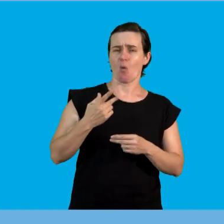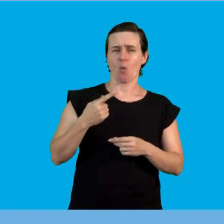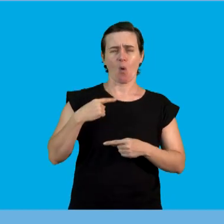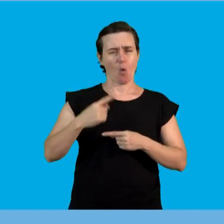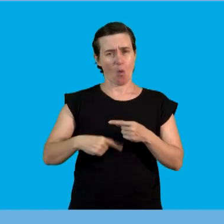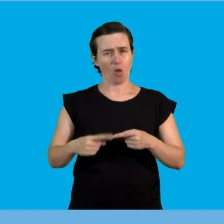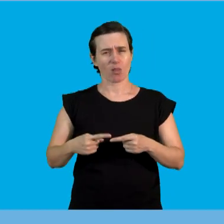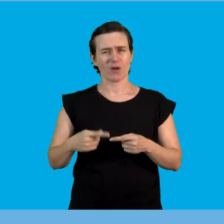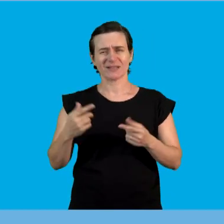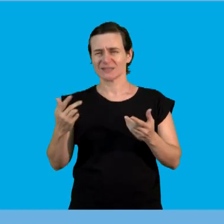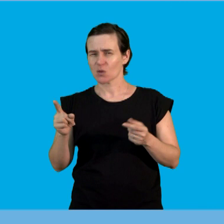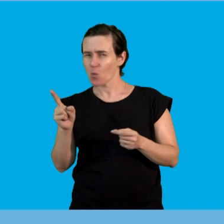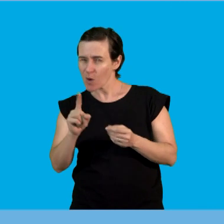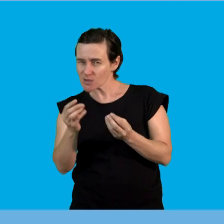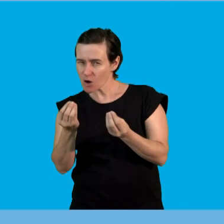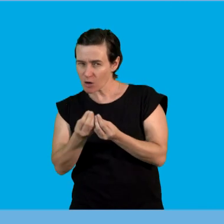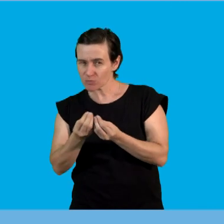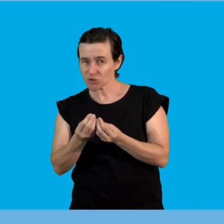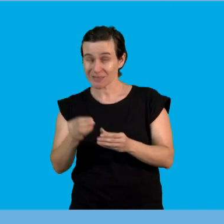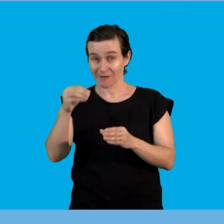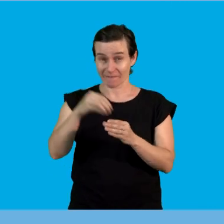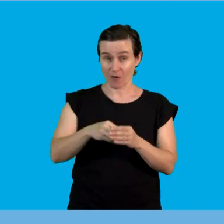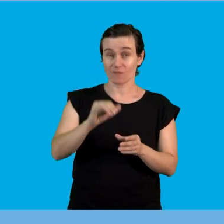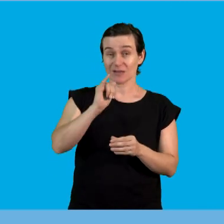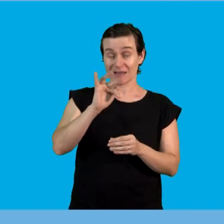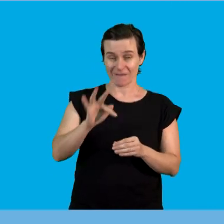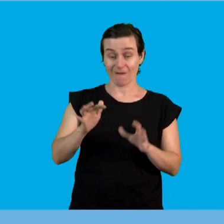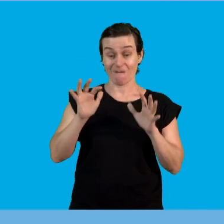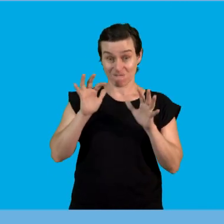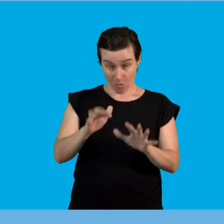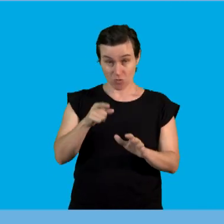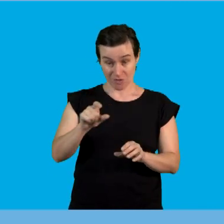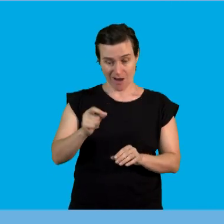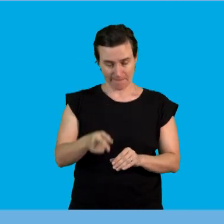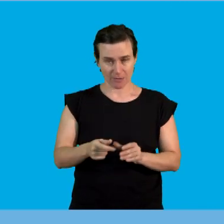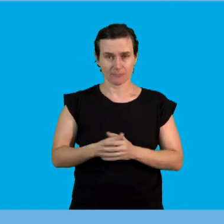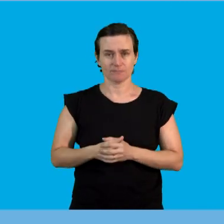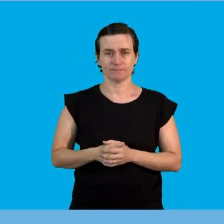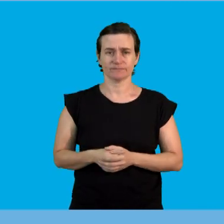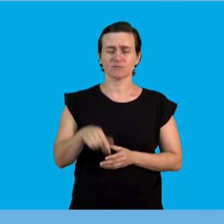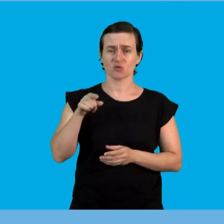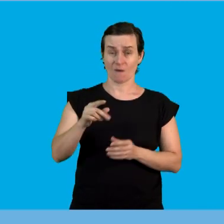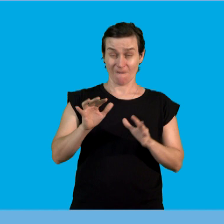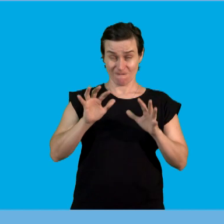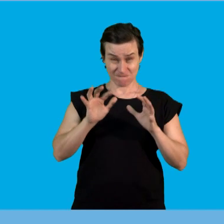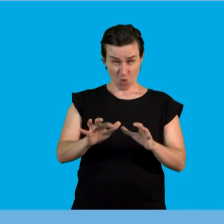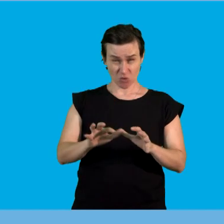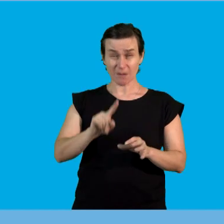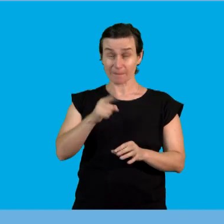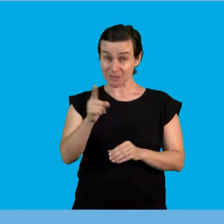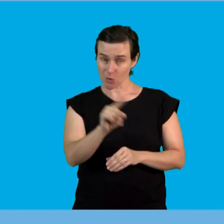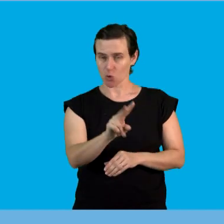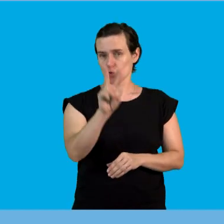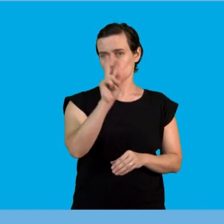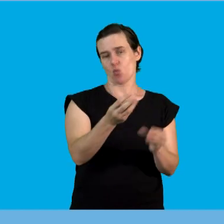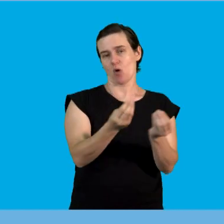always something objects involved when a force is exerted. So we do know that for a force to be exerted,